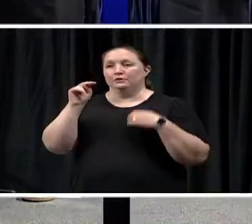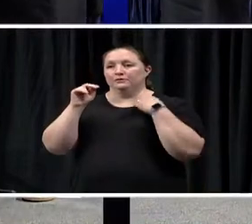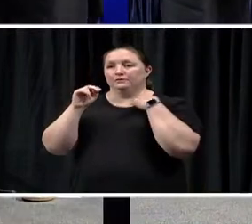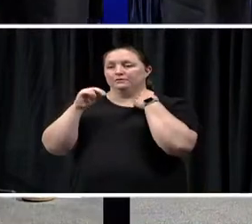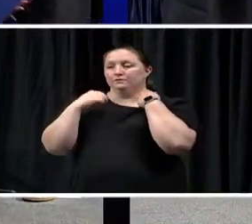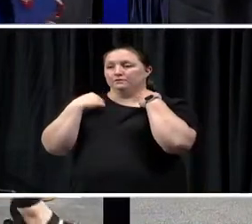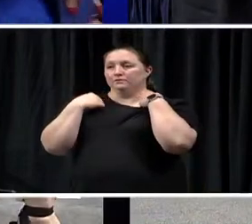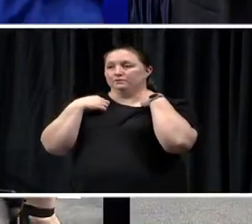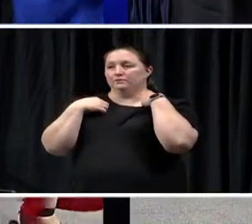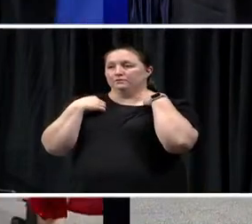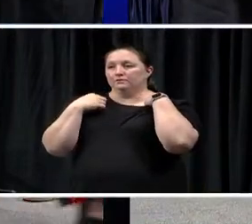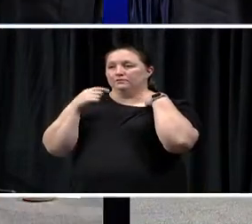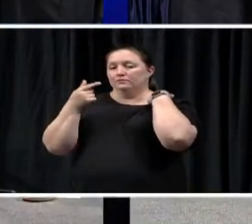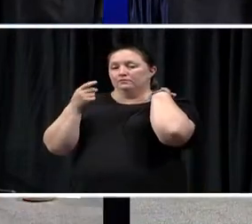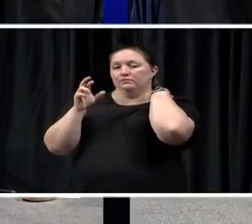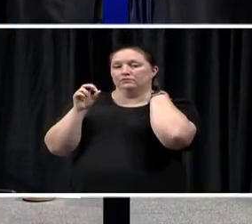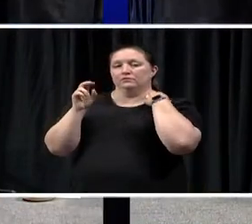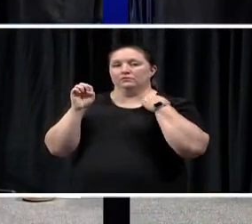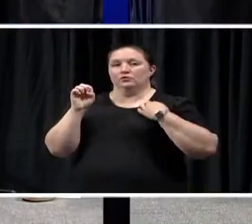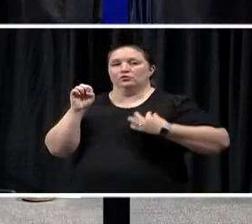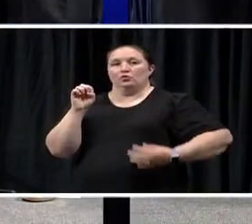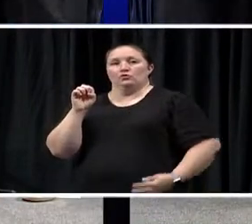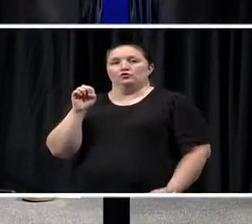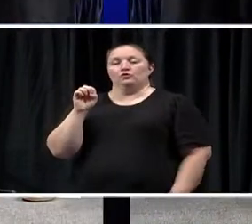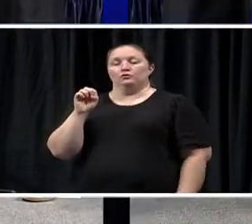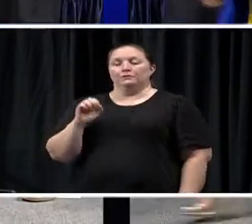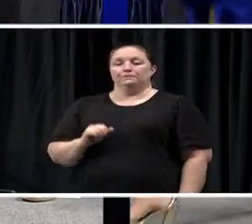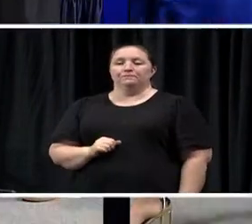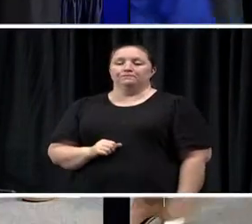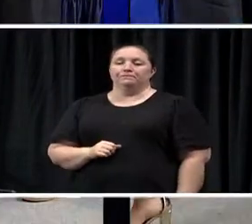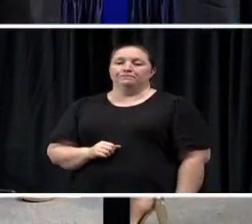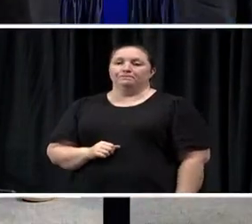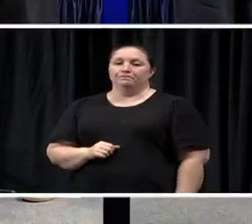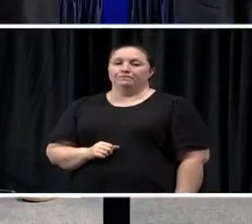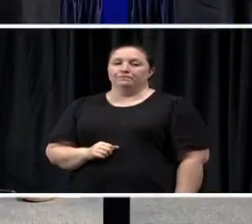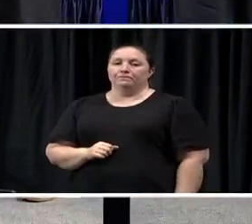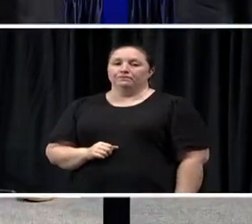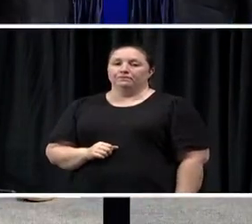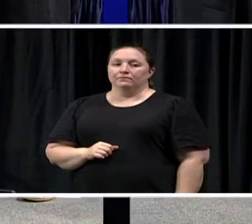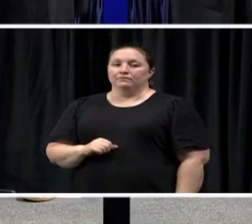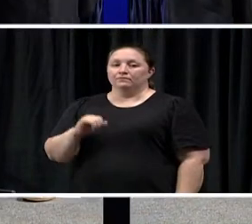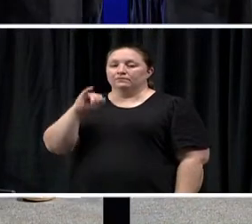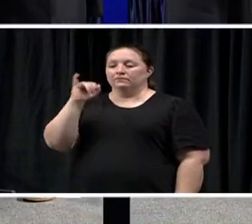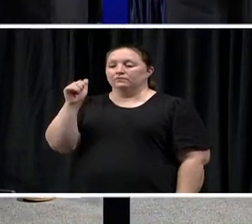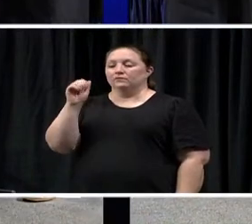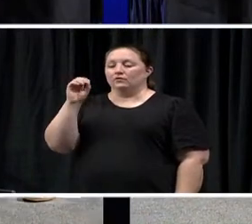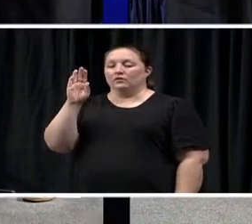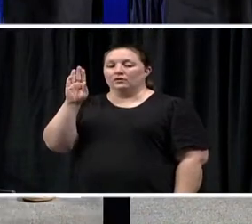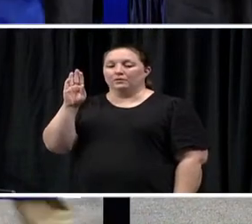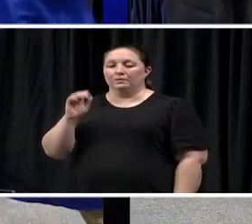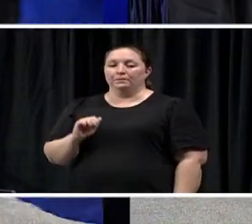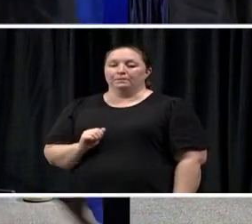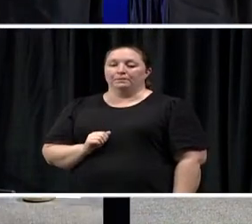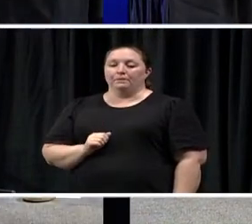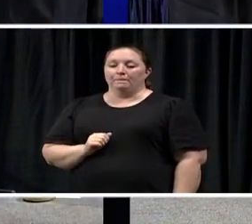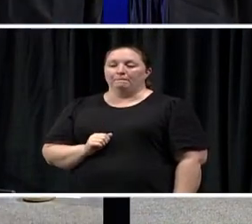Champa. George Silas Caslin. Jacob James